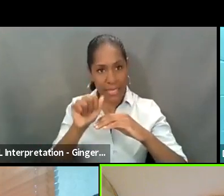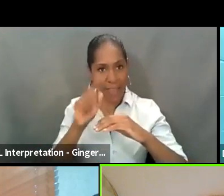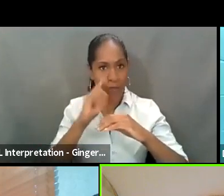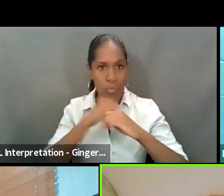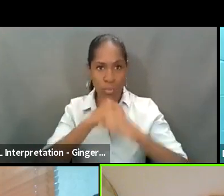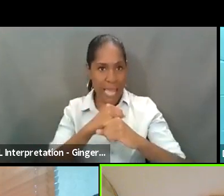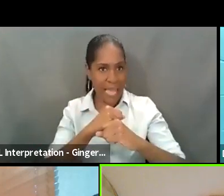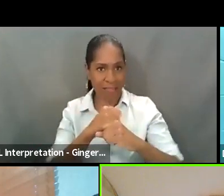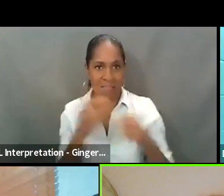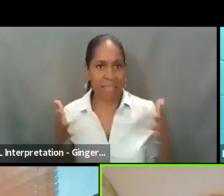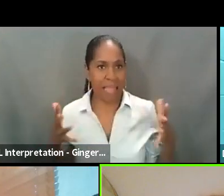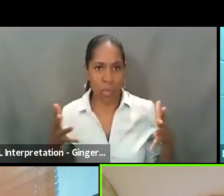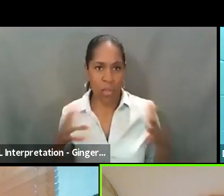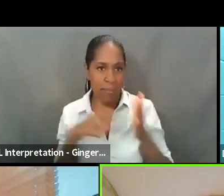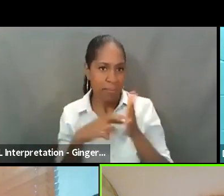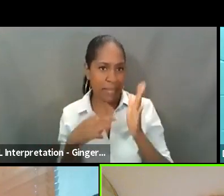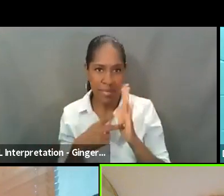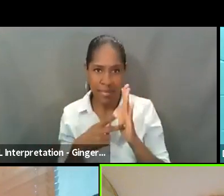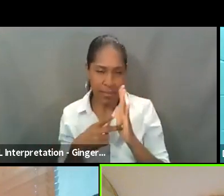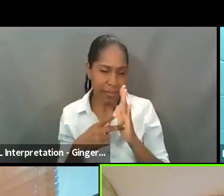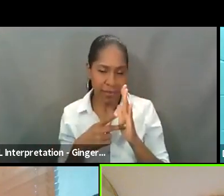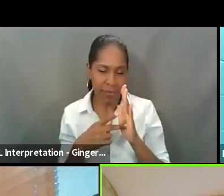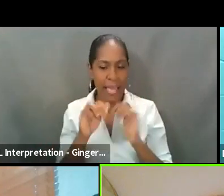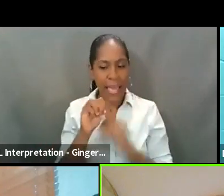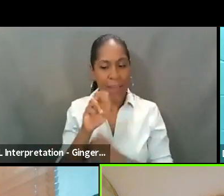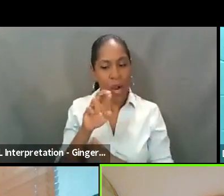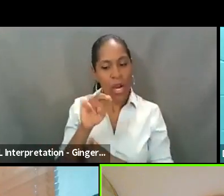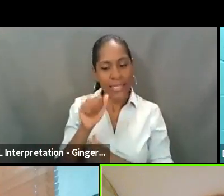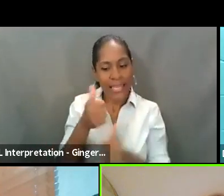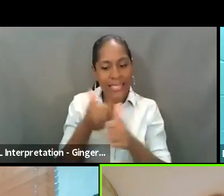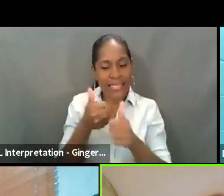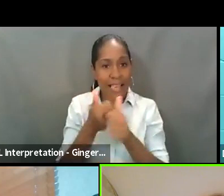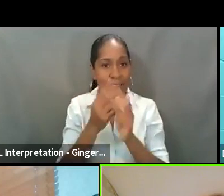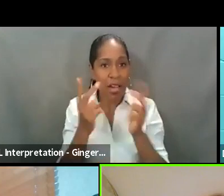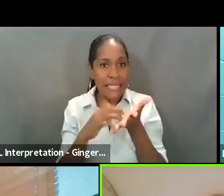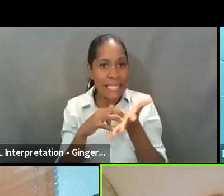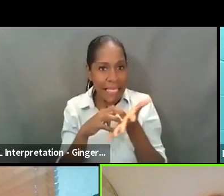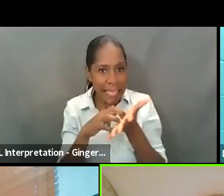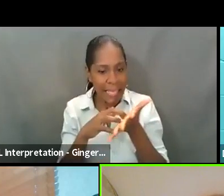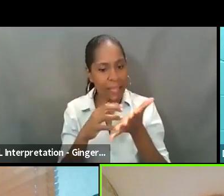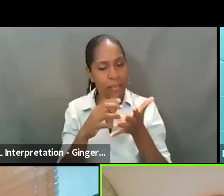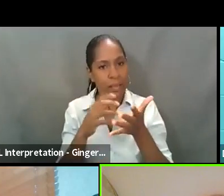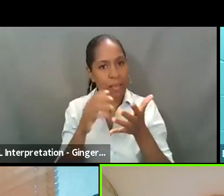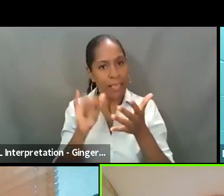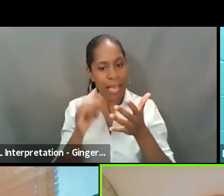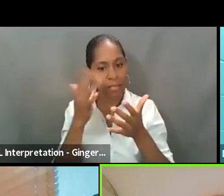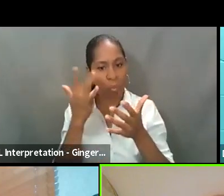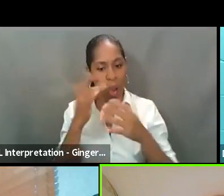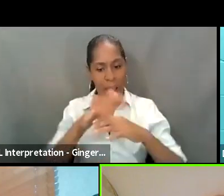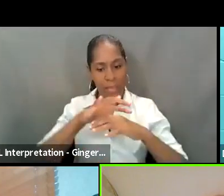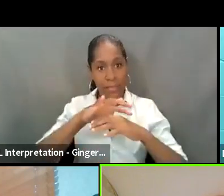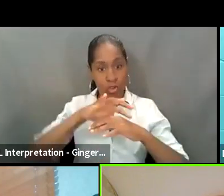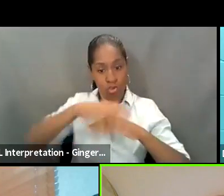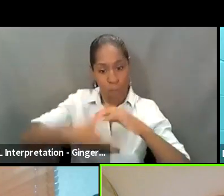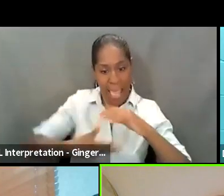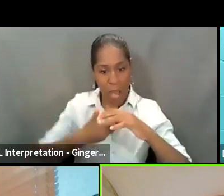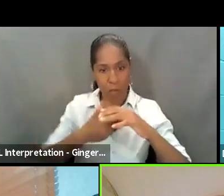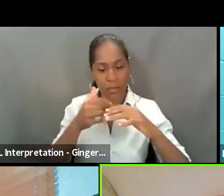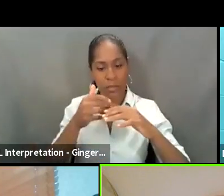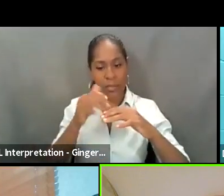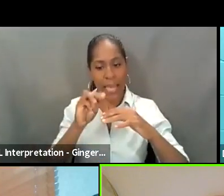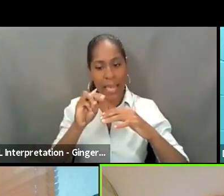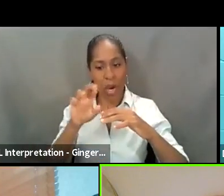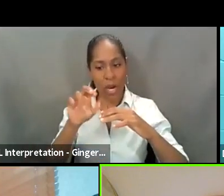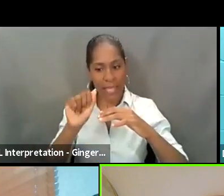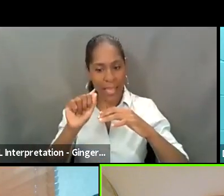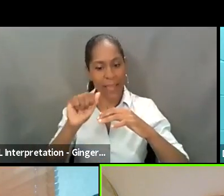delicate to get to where it needs to go to give those instructions. So I think that's where that misconception comes with the